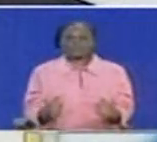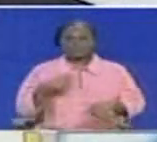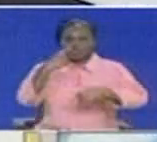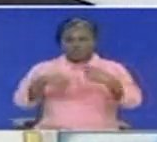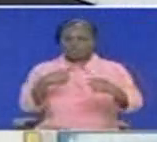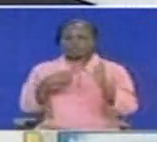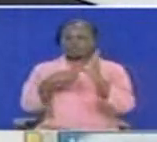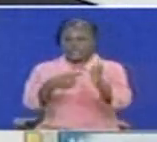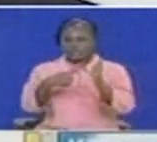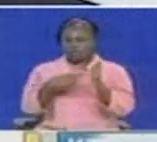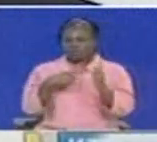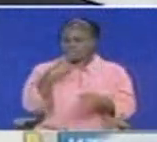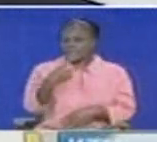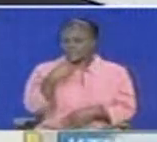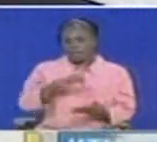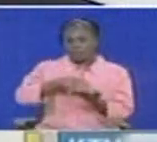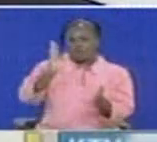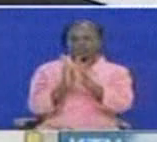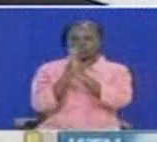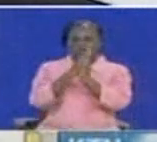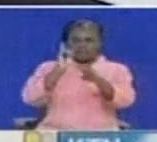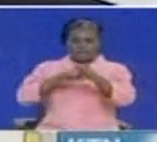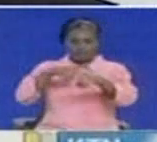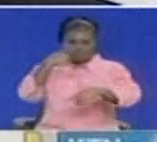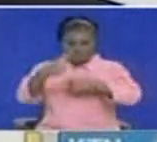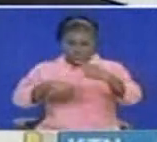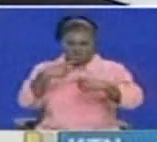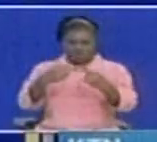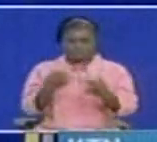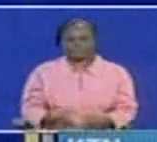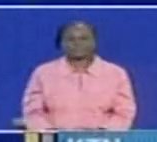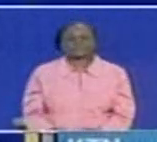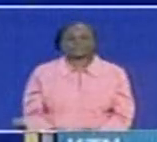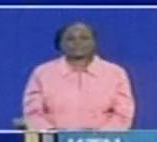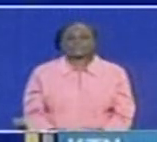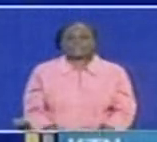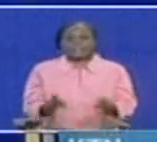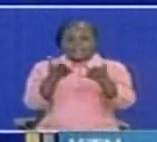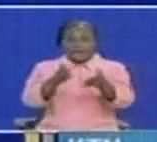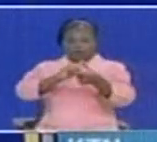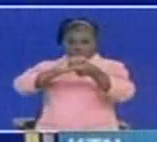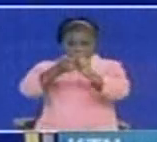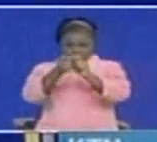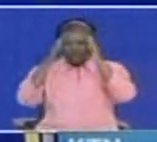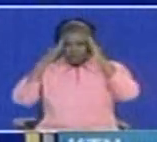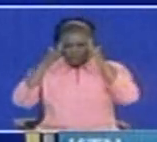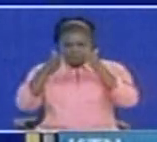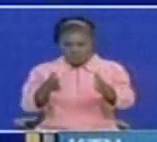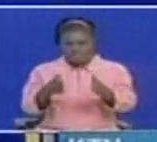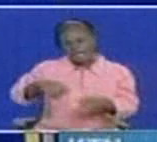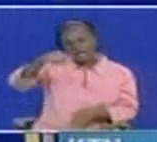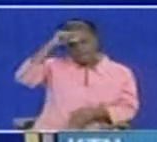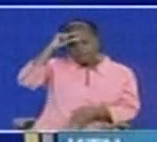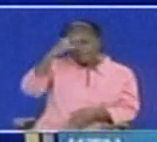update you on the details of this story as we continue to get them. Let's now shift gears, and the